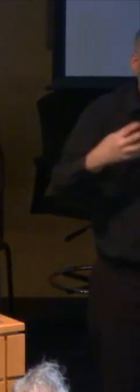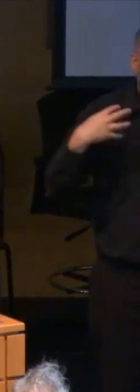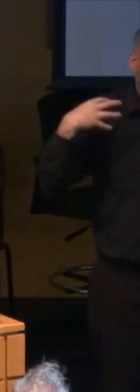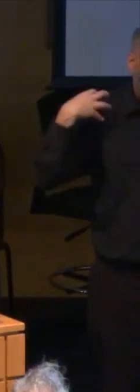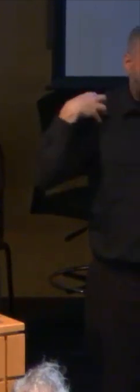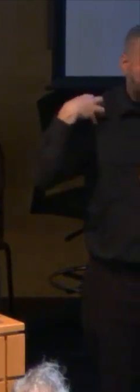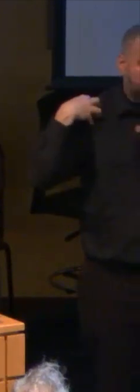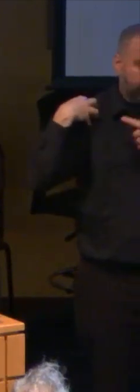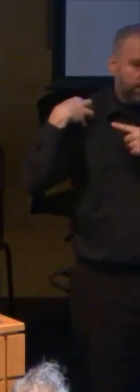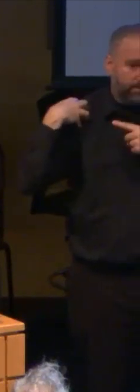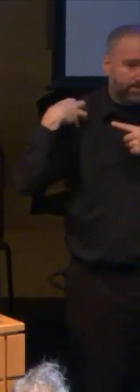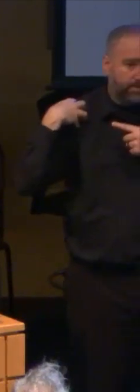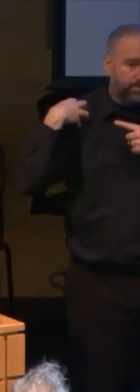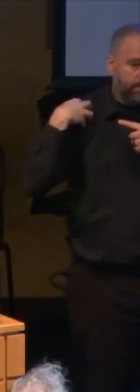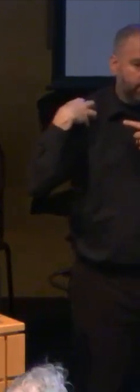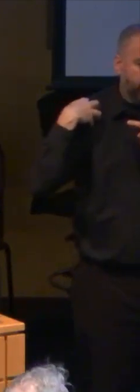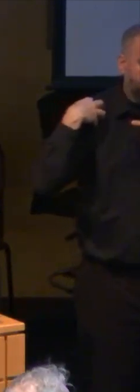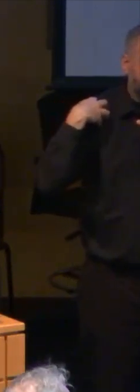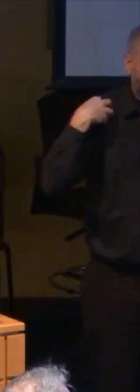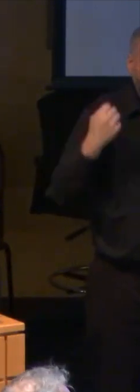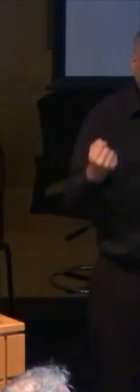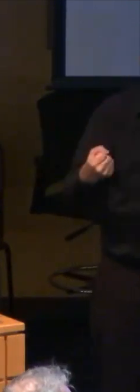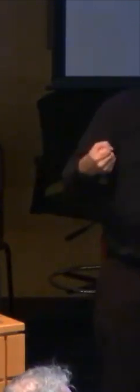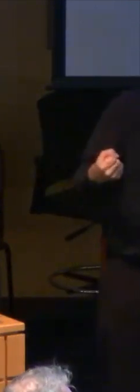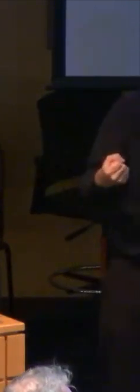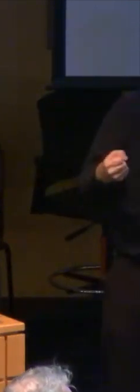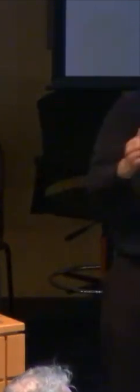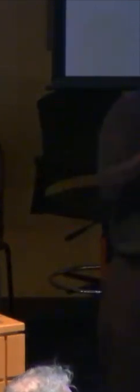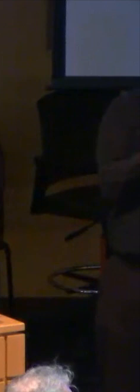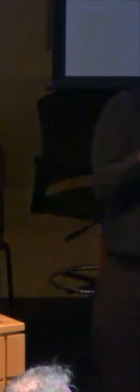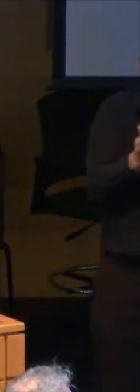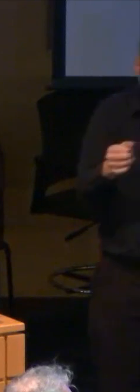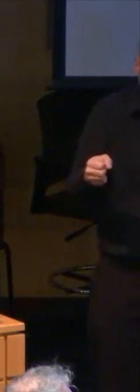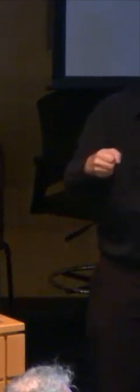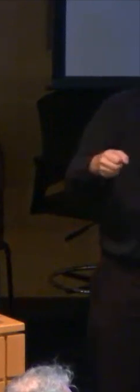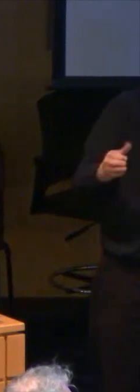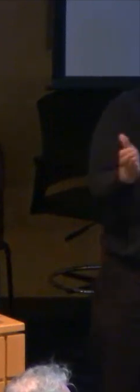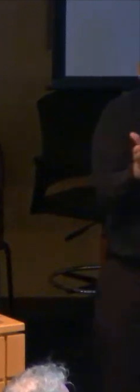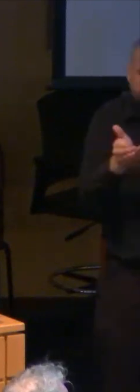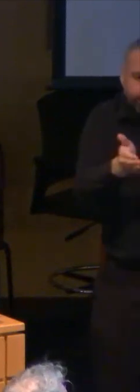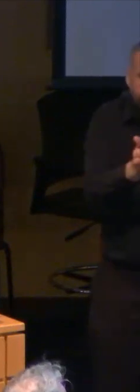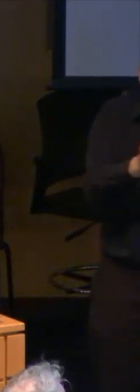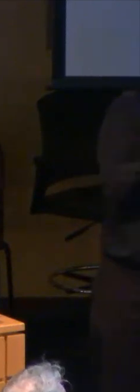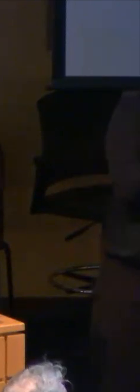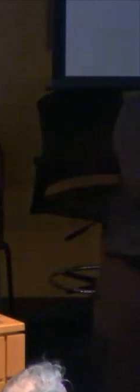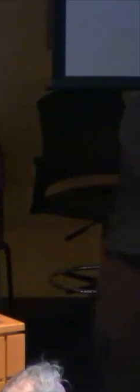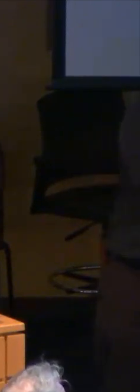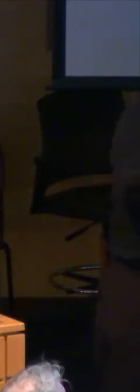safety, transportation. They kind of run the logistics part.